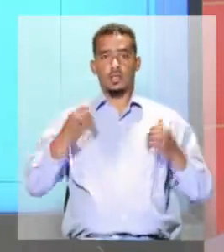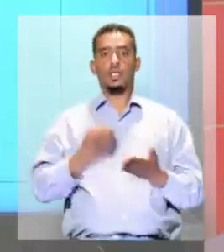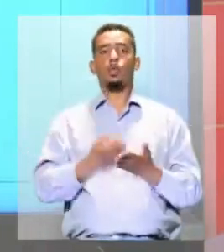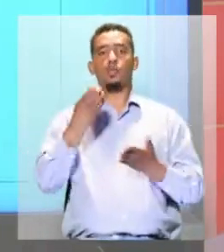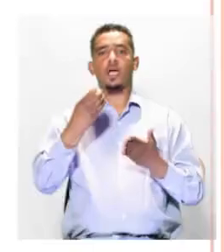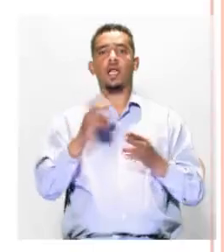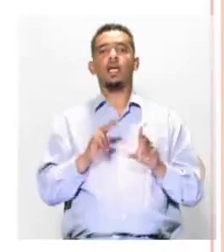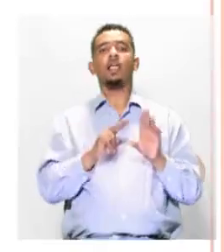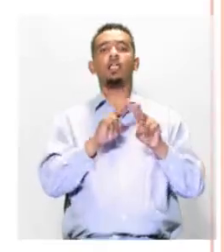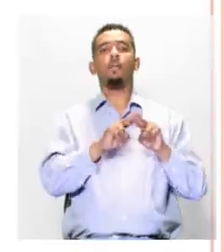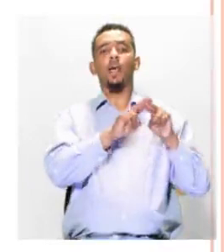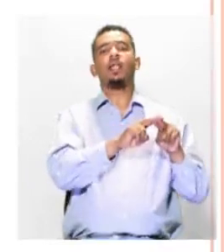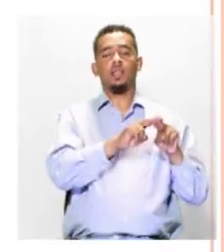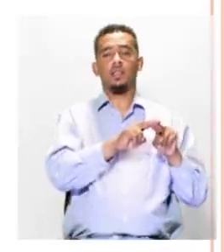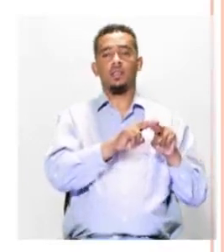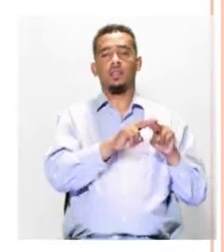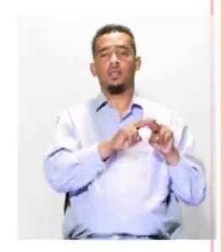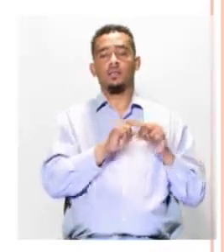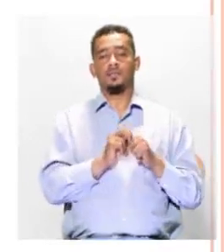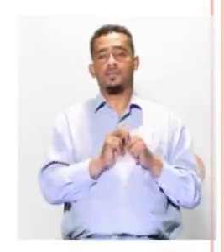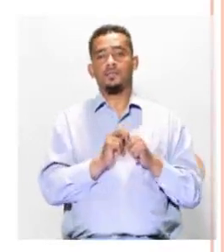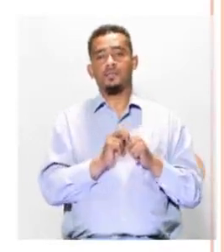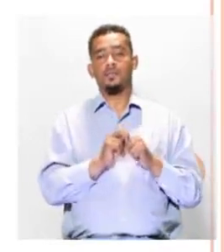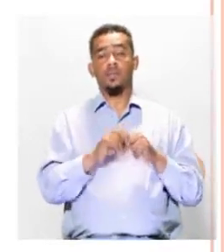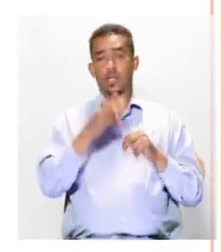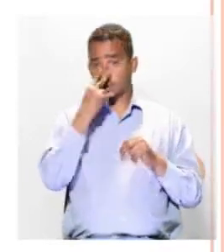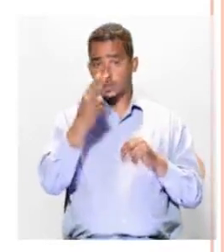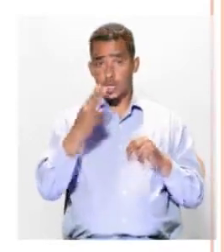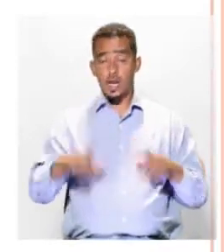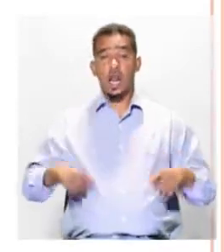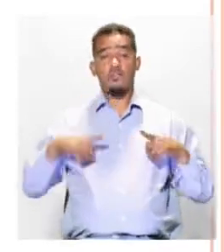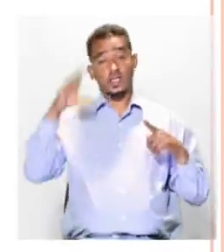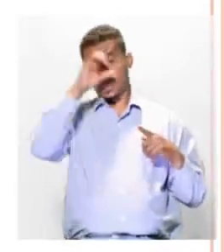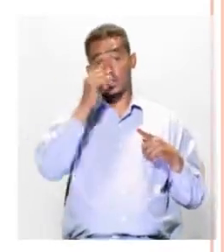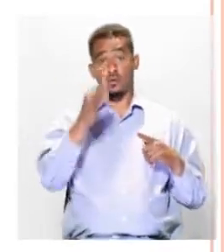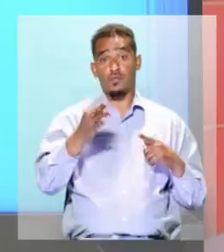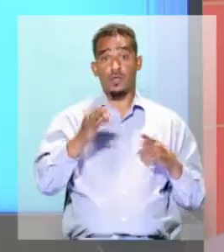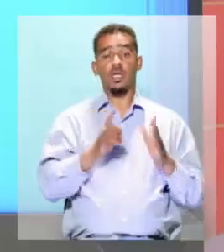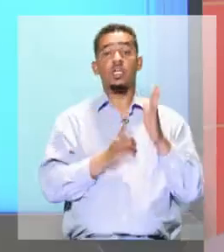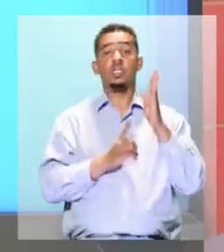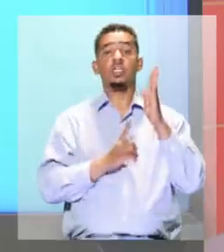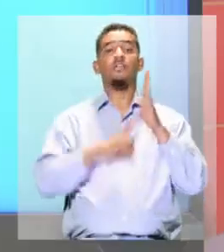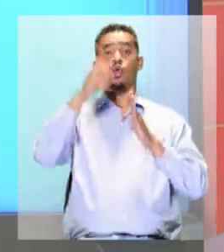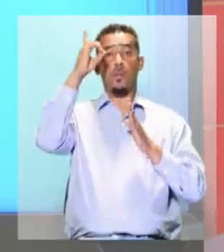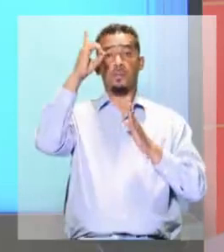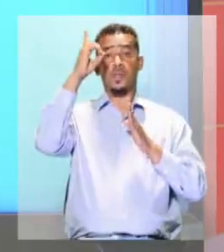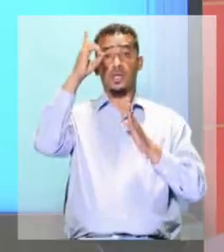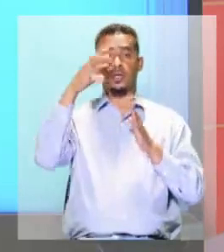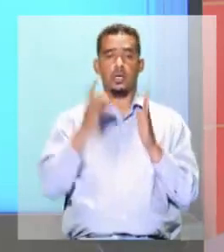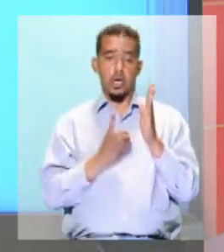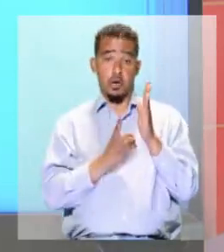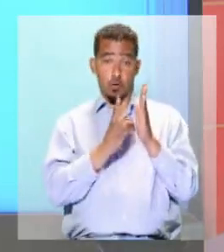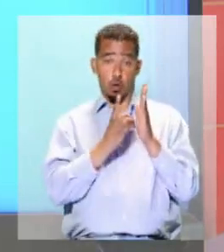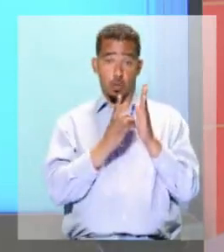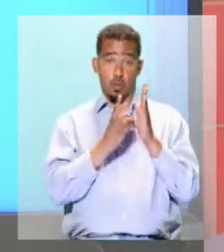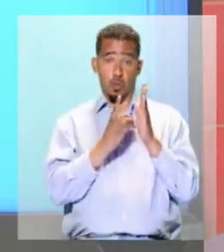dependent population age group. Let us see the life expectancy of developed country